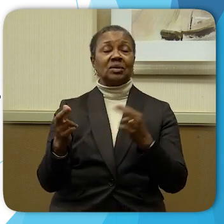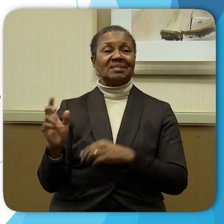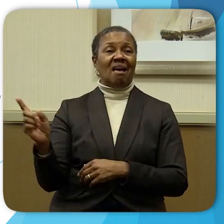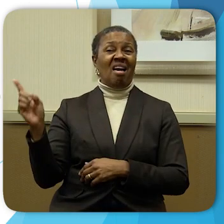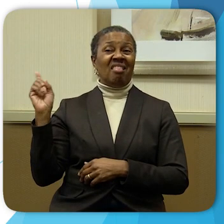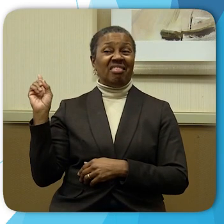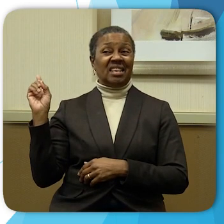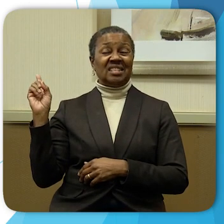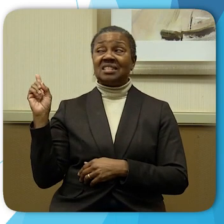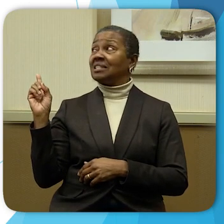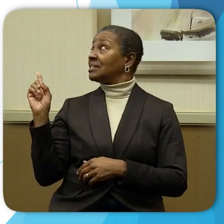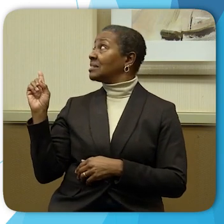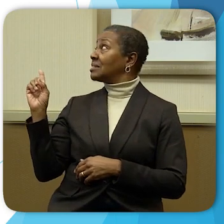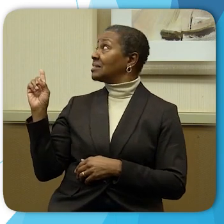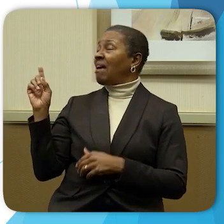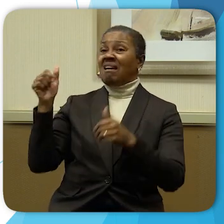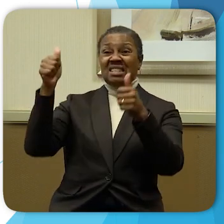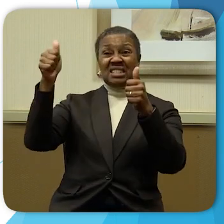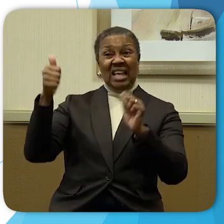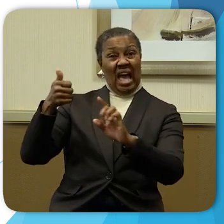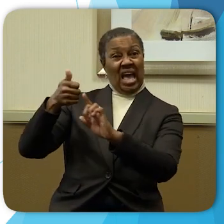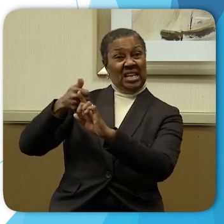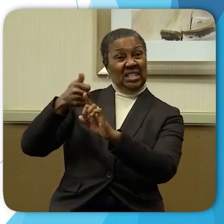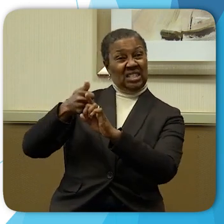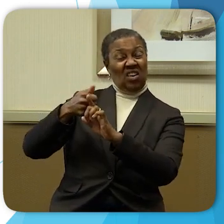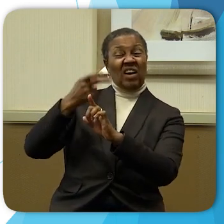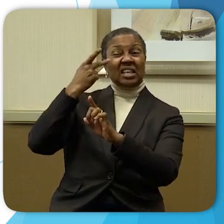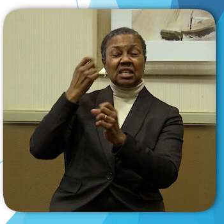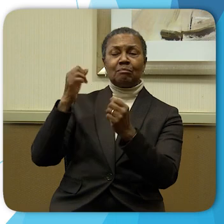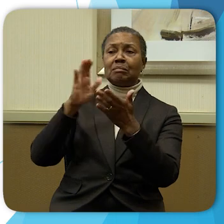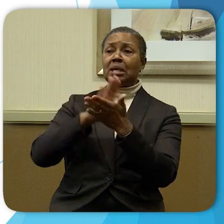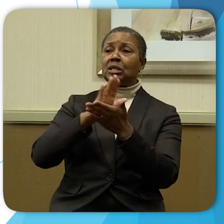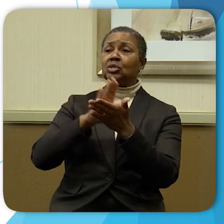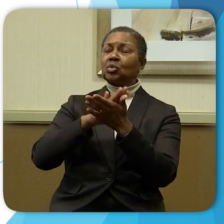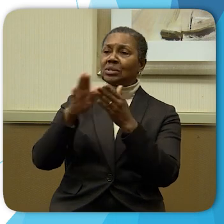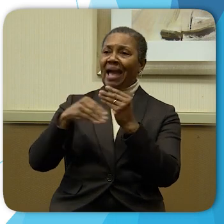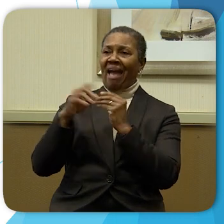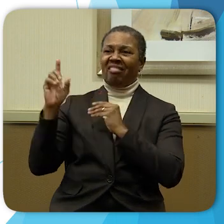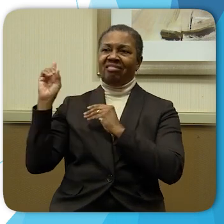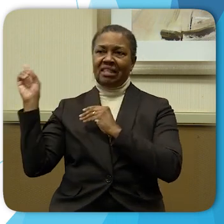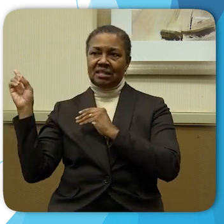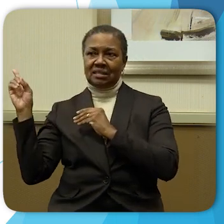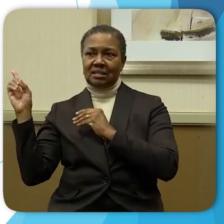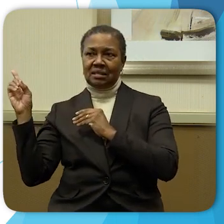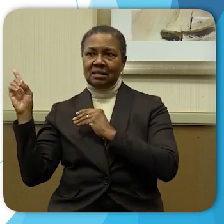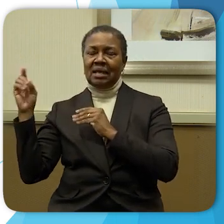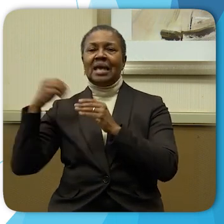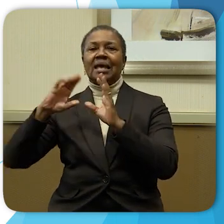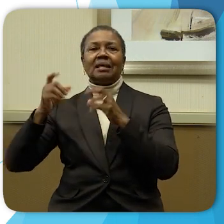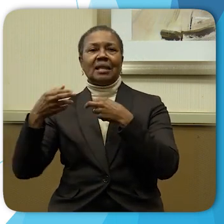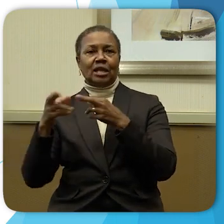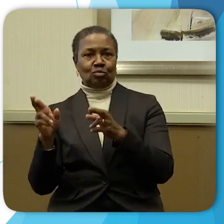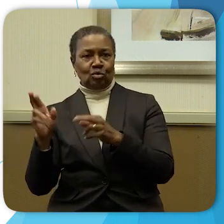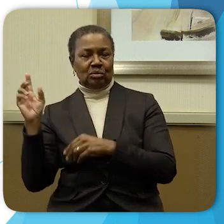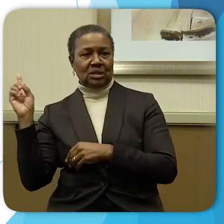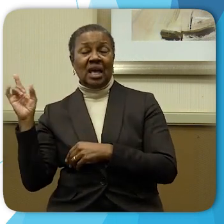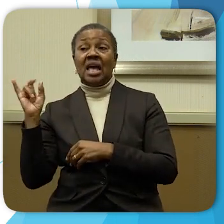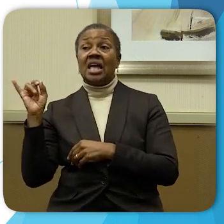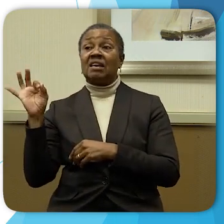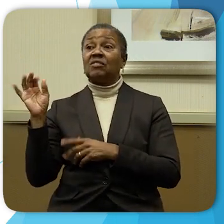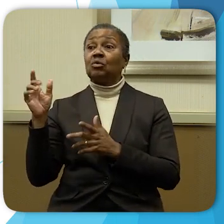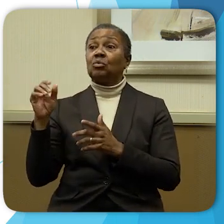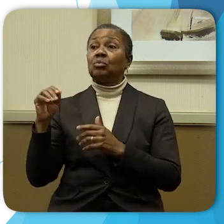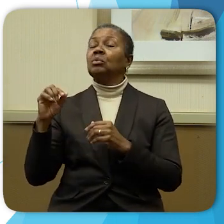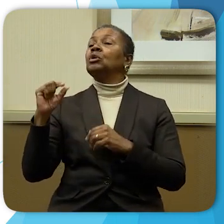this sign in and of itself, I've seen a lot of schools add this as one of their posters around their classrooms. So if